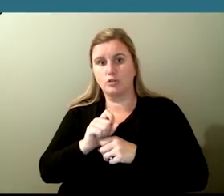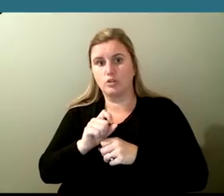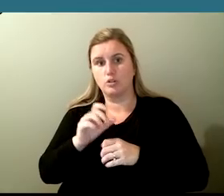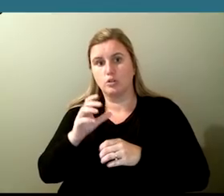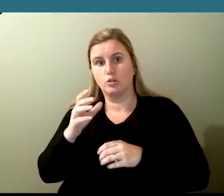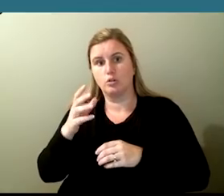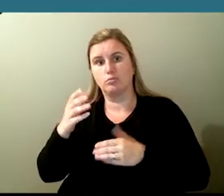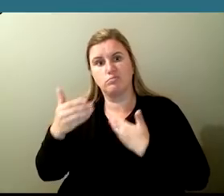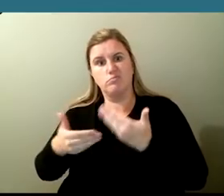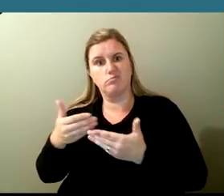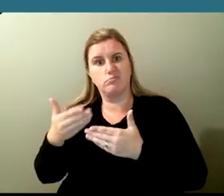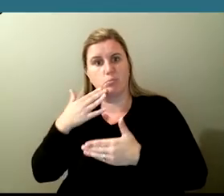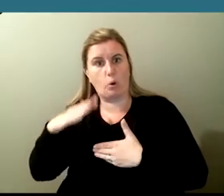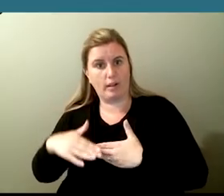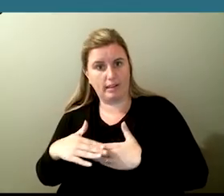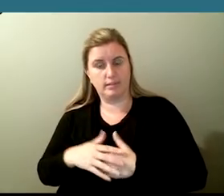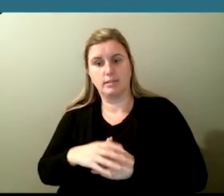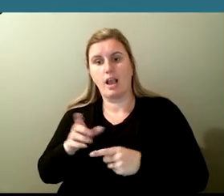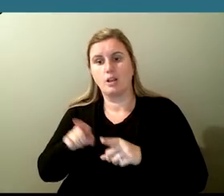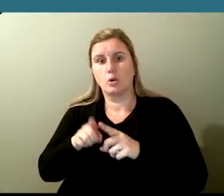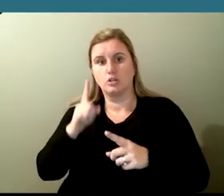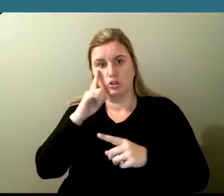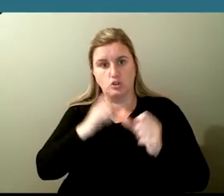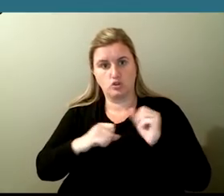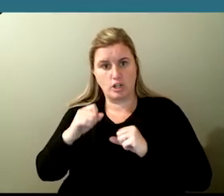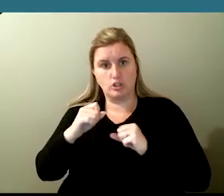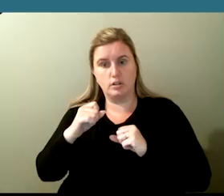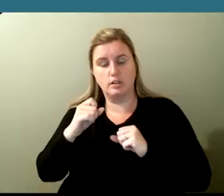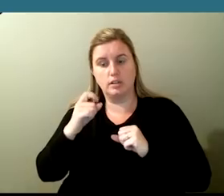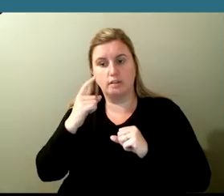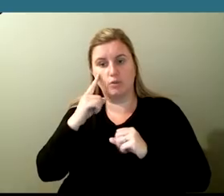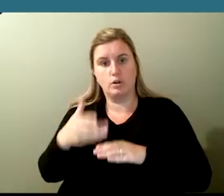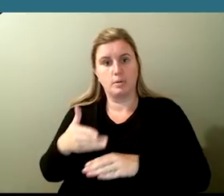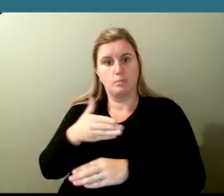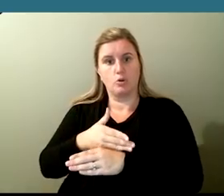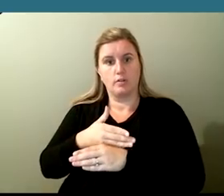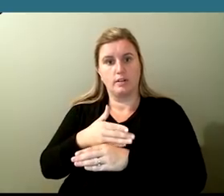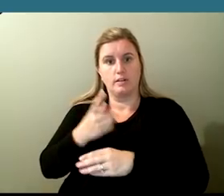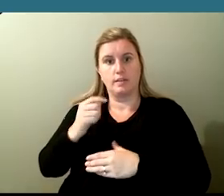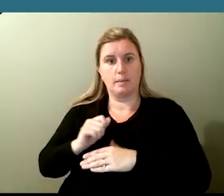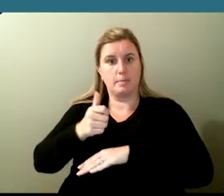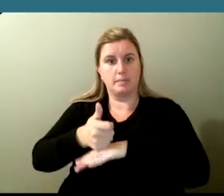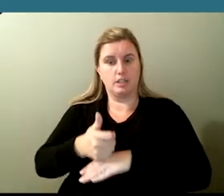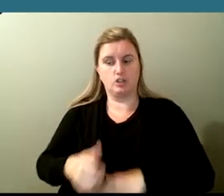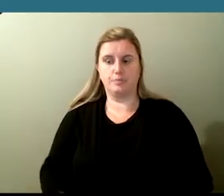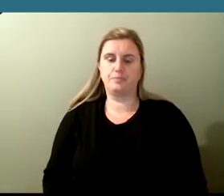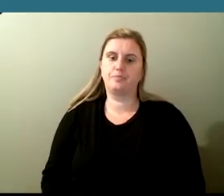poorly, and as well as the strategies for improving implementation.